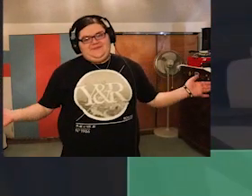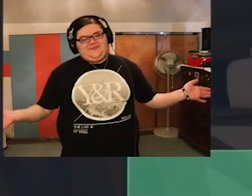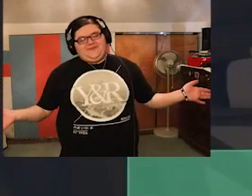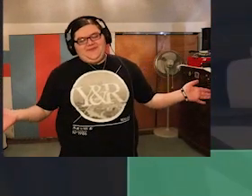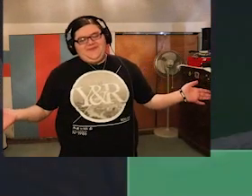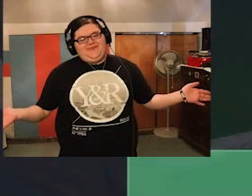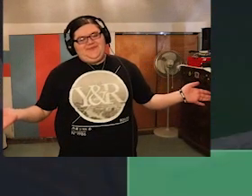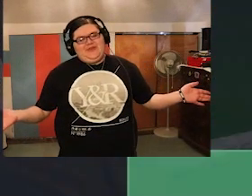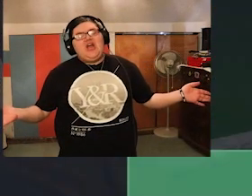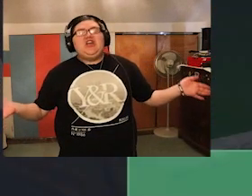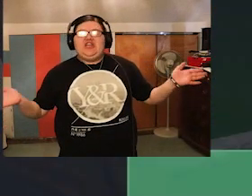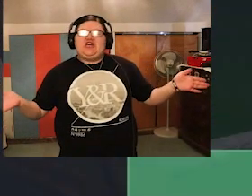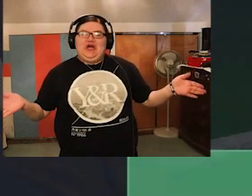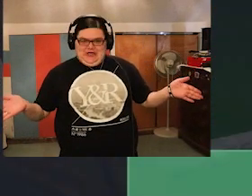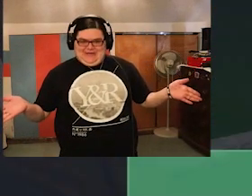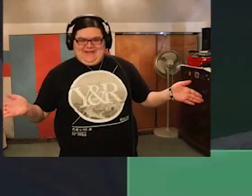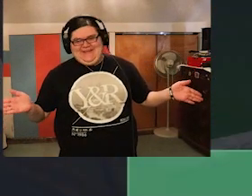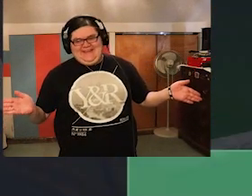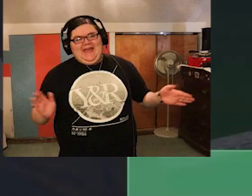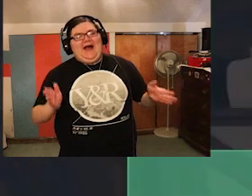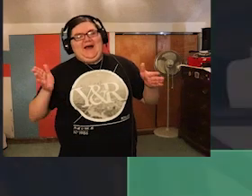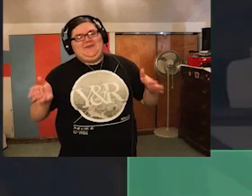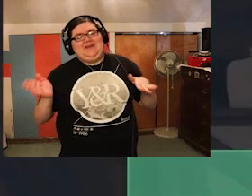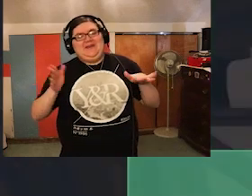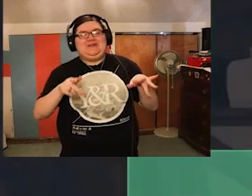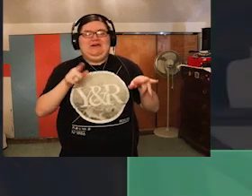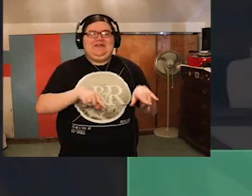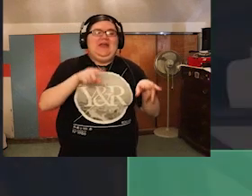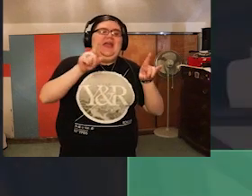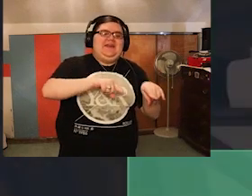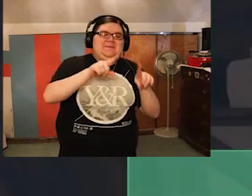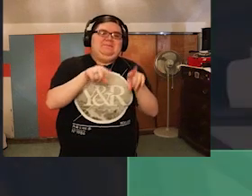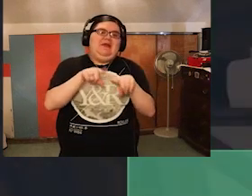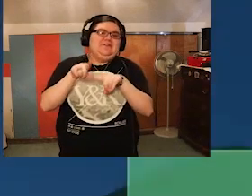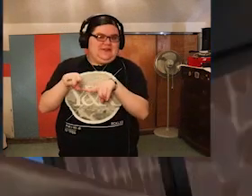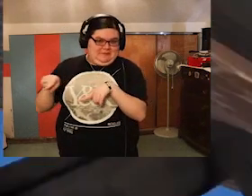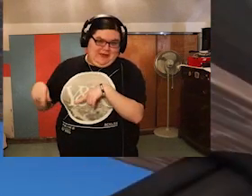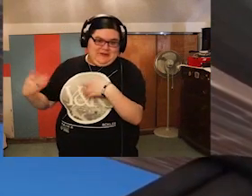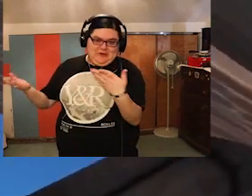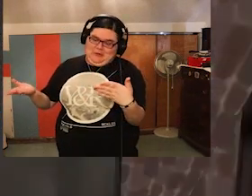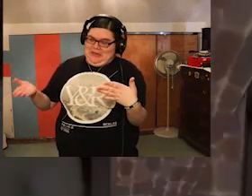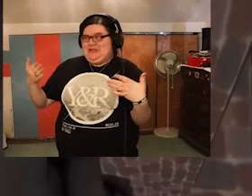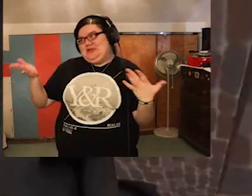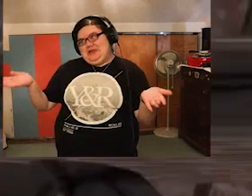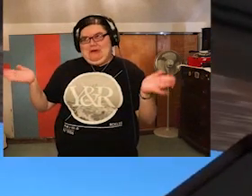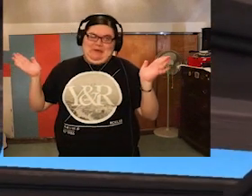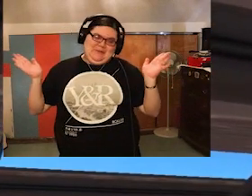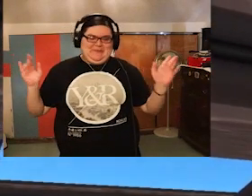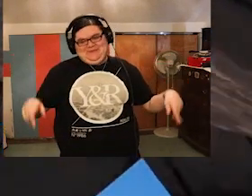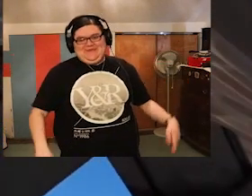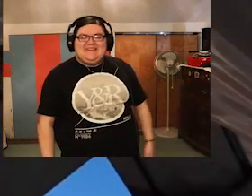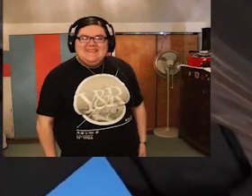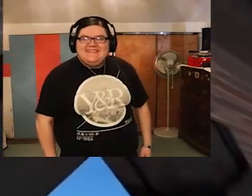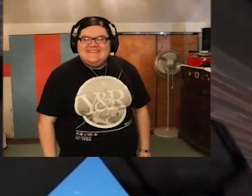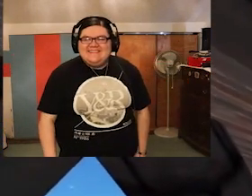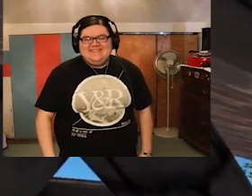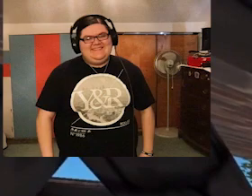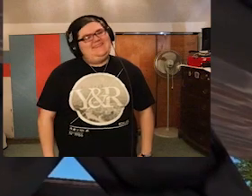Hey. Oh, wow. You could. I mean, it is called an embarrassing rage quit.